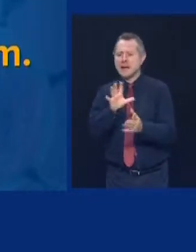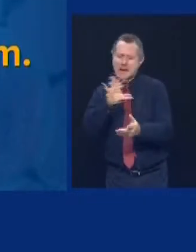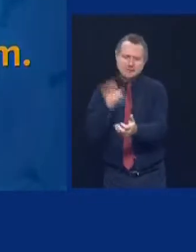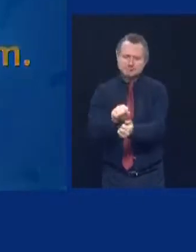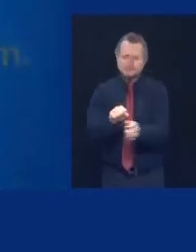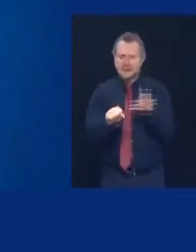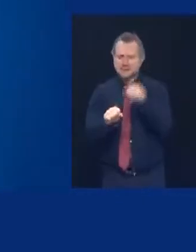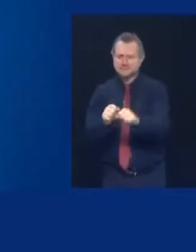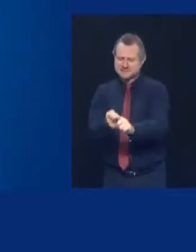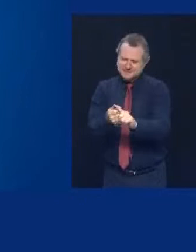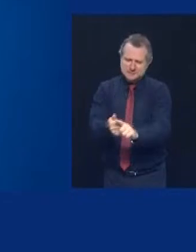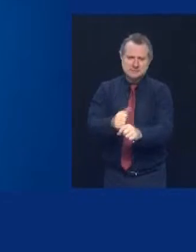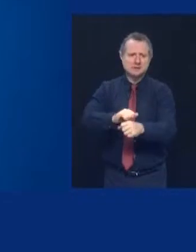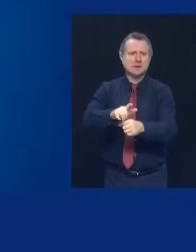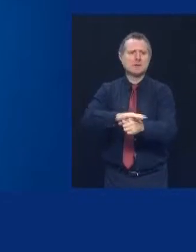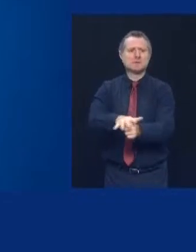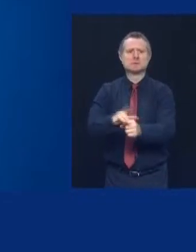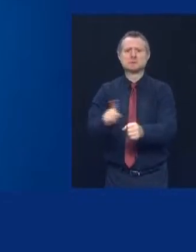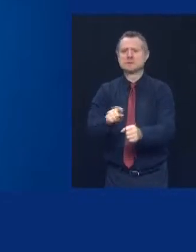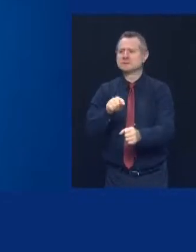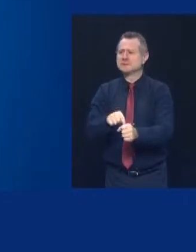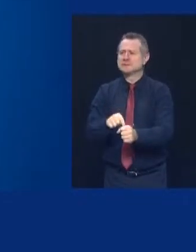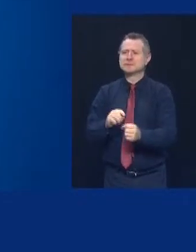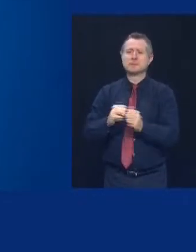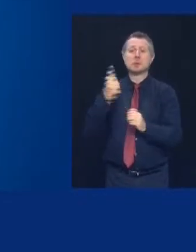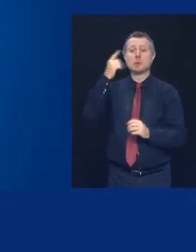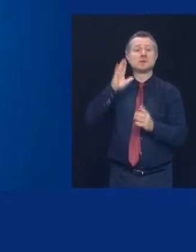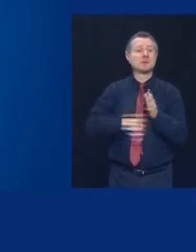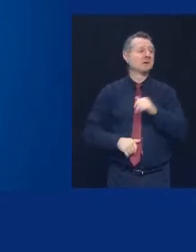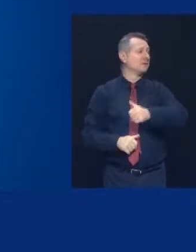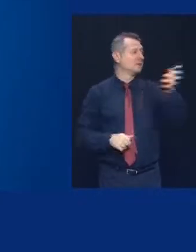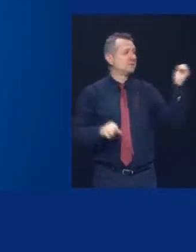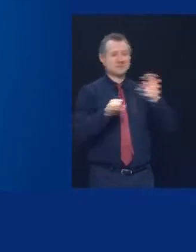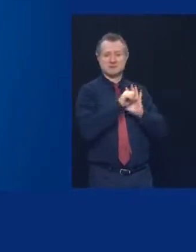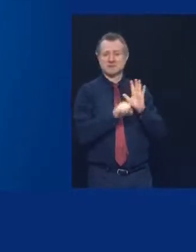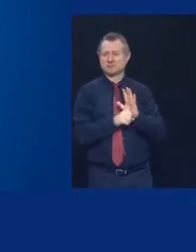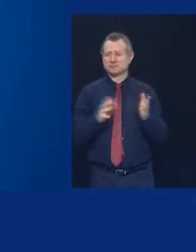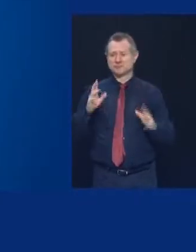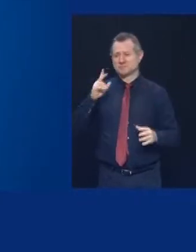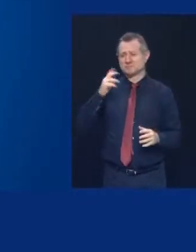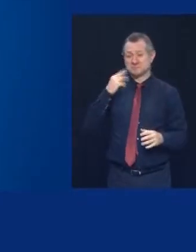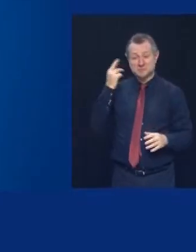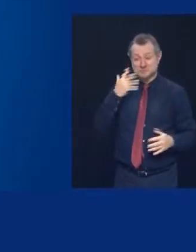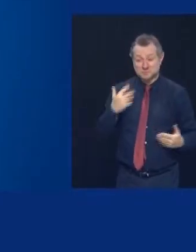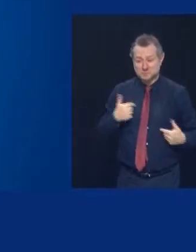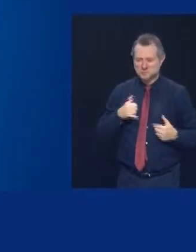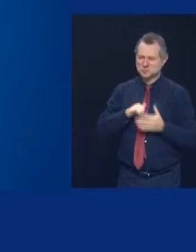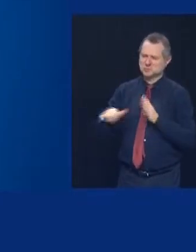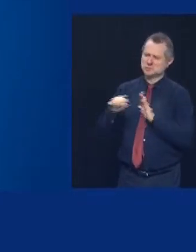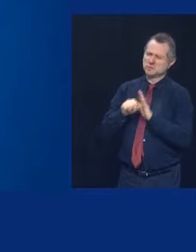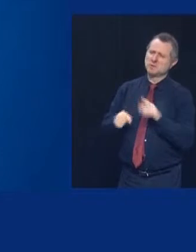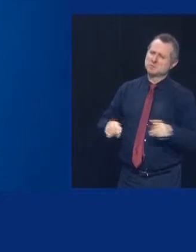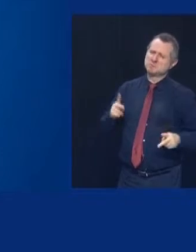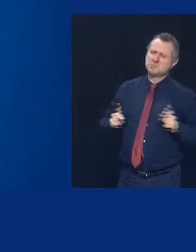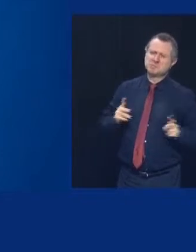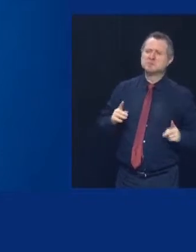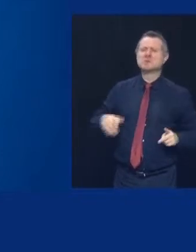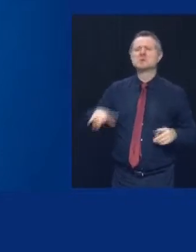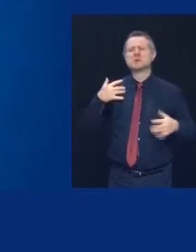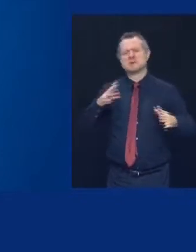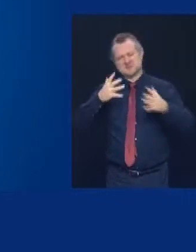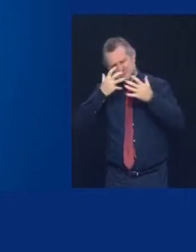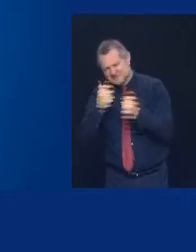spent time, we've invested, and because New Yorkers are invested in it. What's the best you can do?